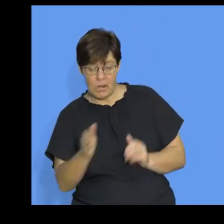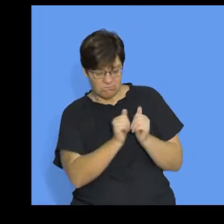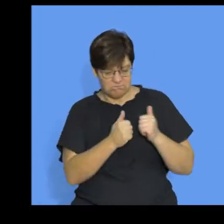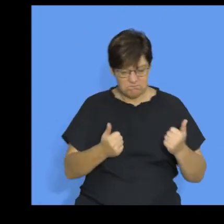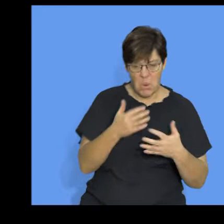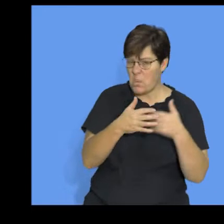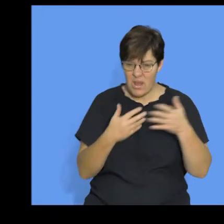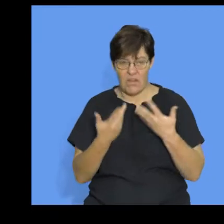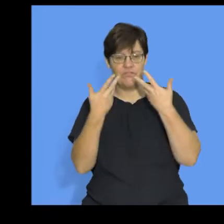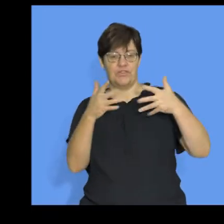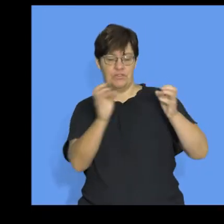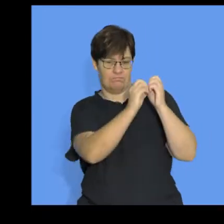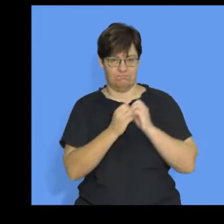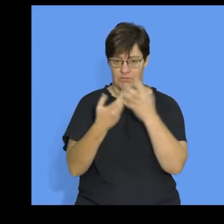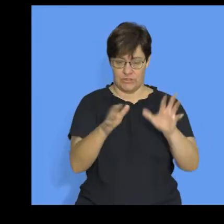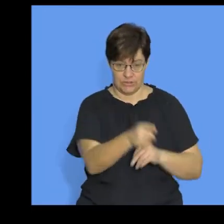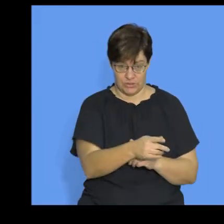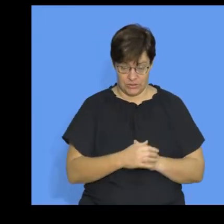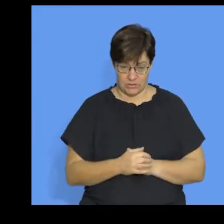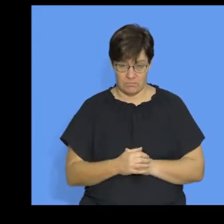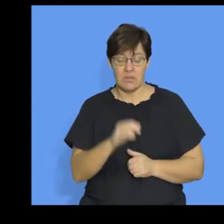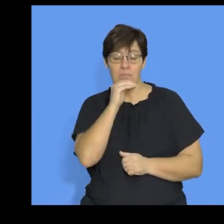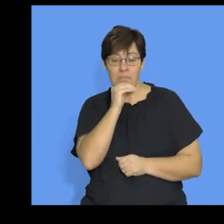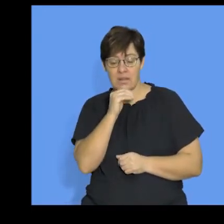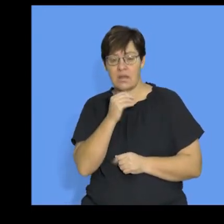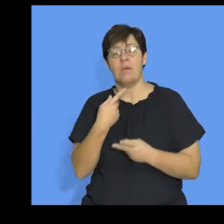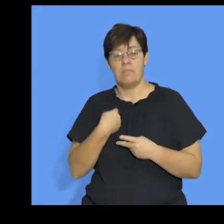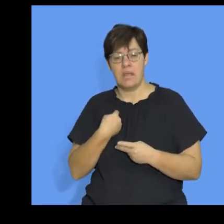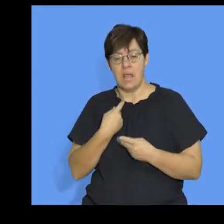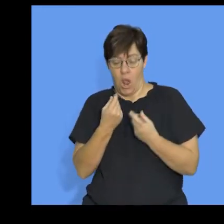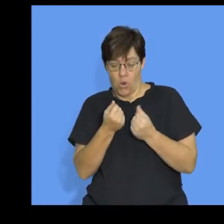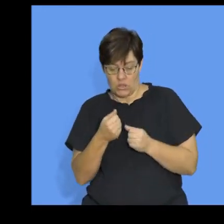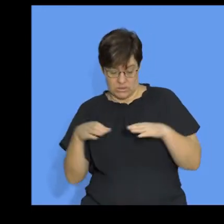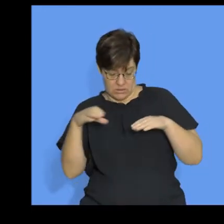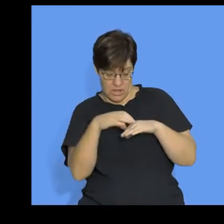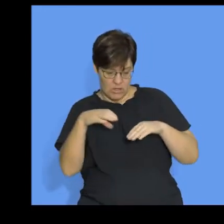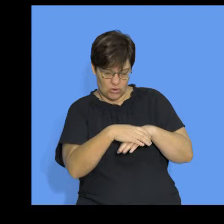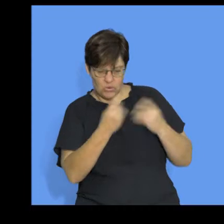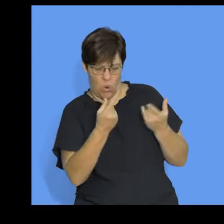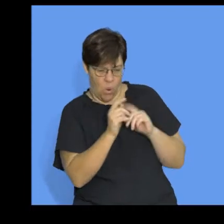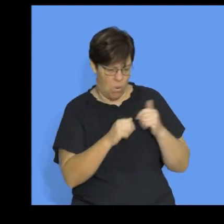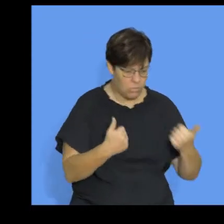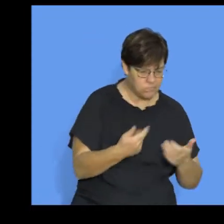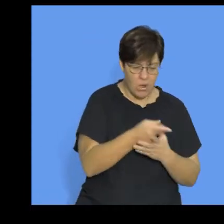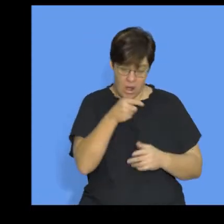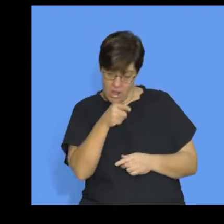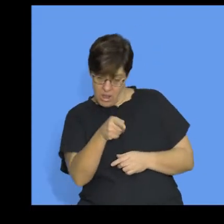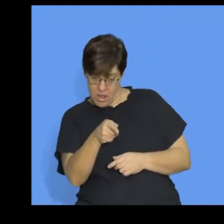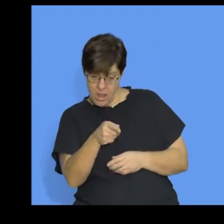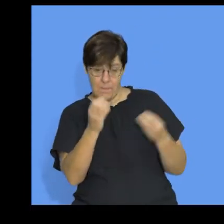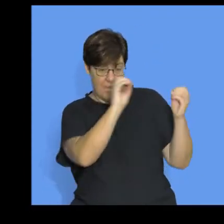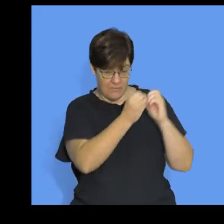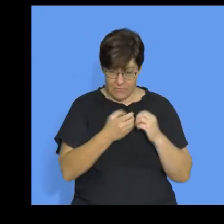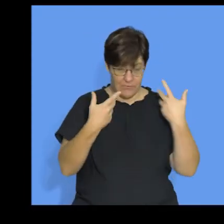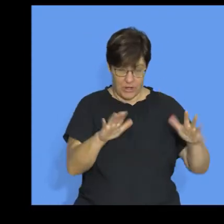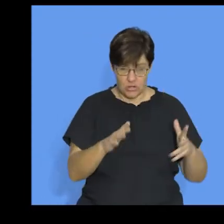account indicates the production cost of finished goods that have been manufactured during the period, and this